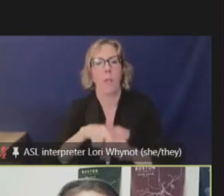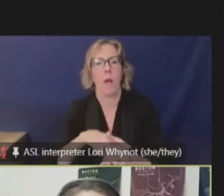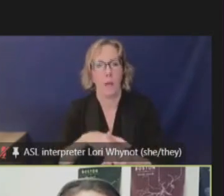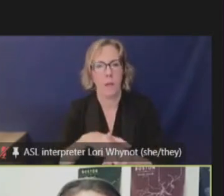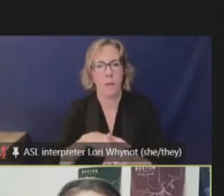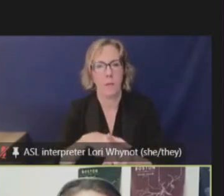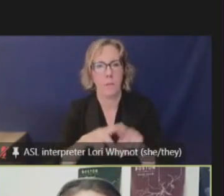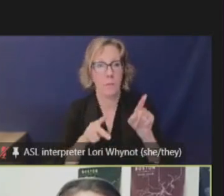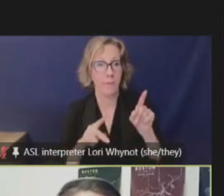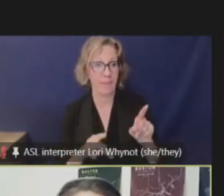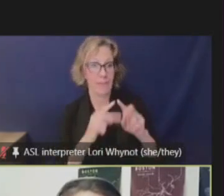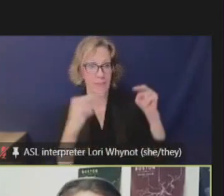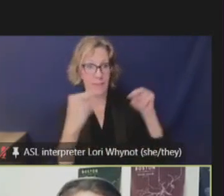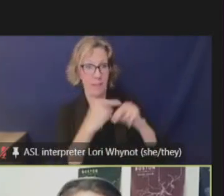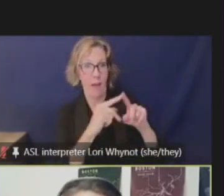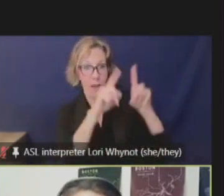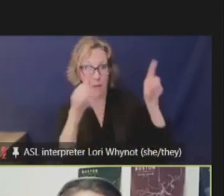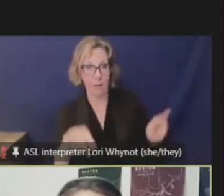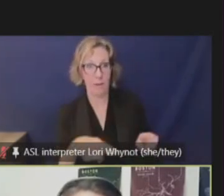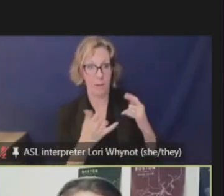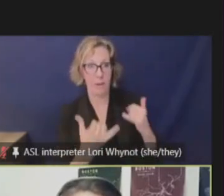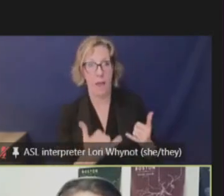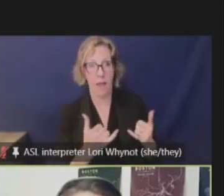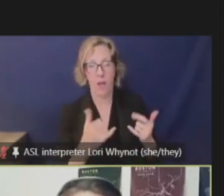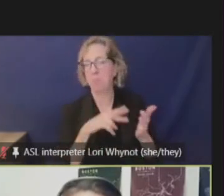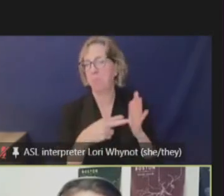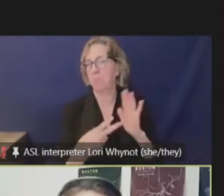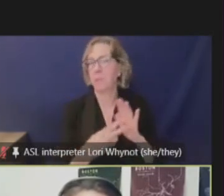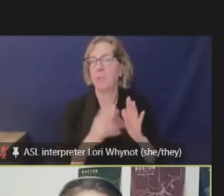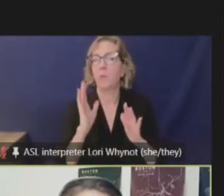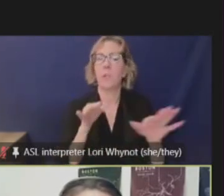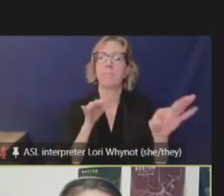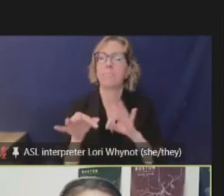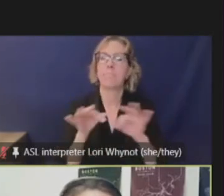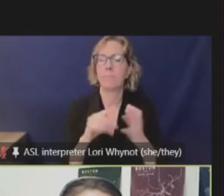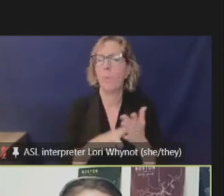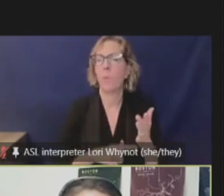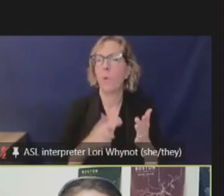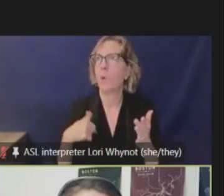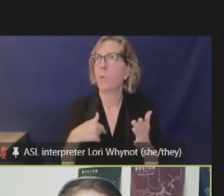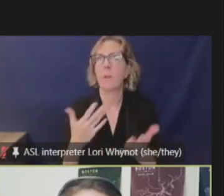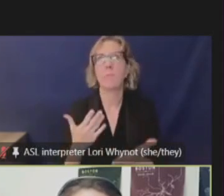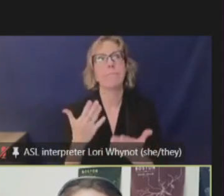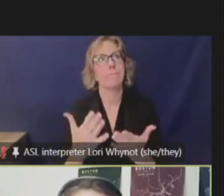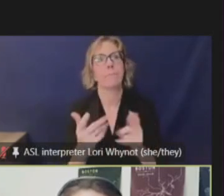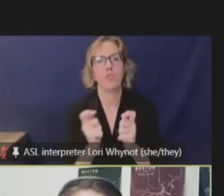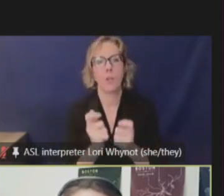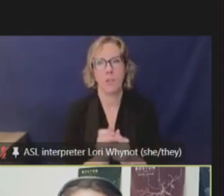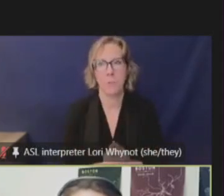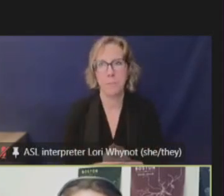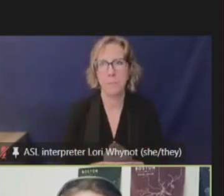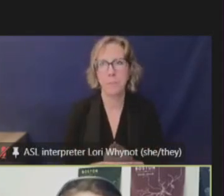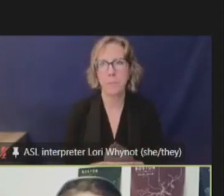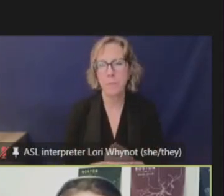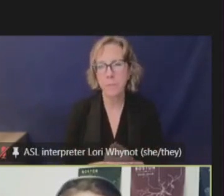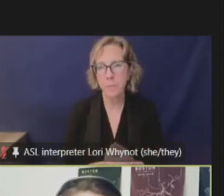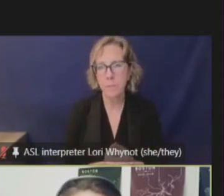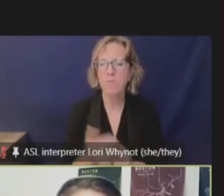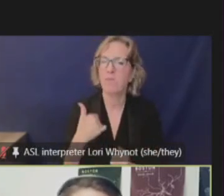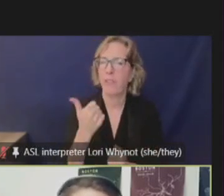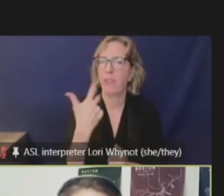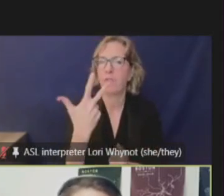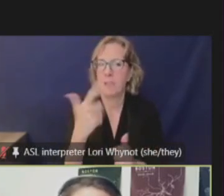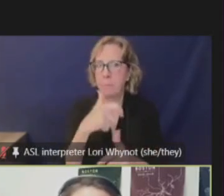we'll talk a little bit about what those proposed changes are. So there are 3 big changes that